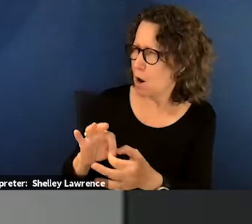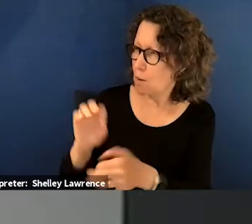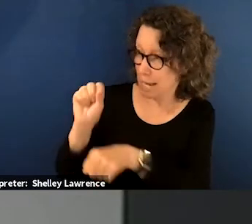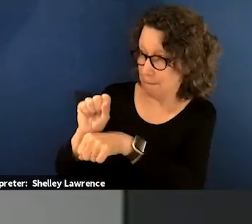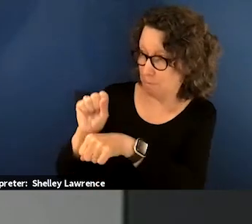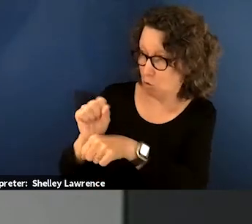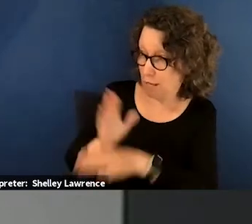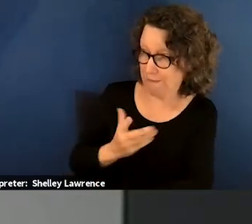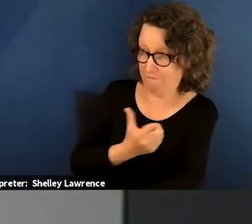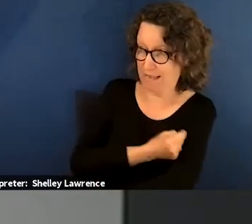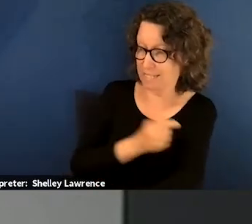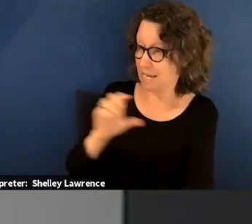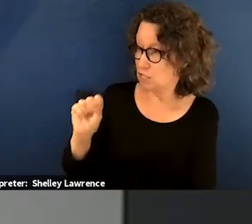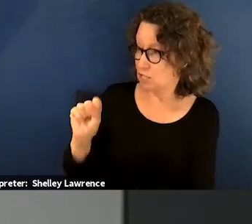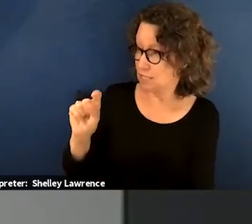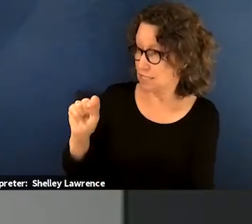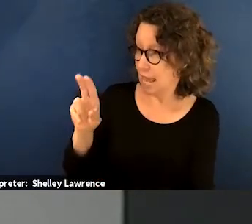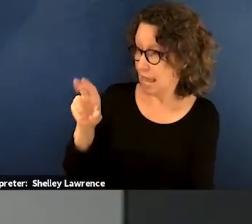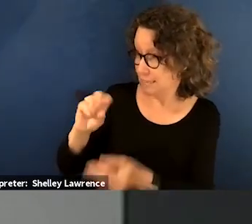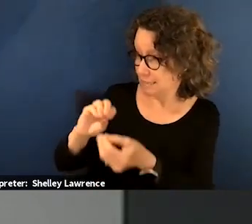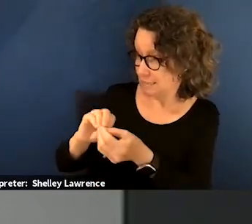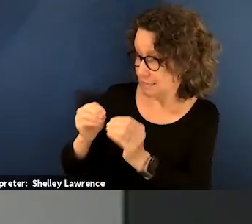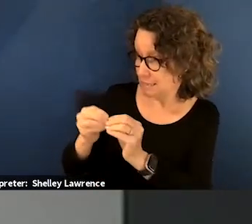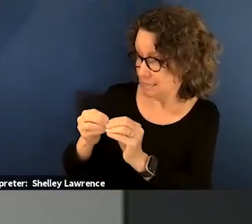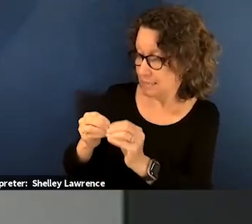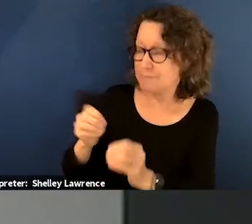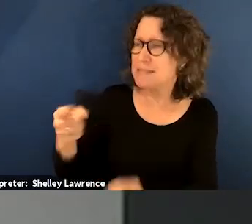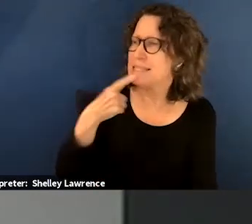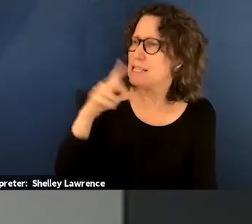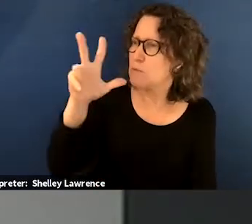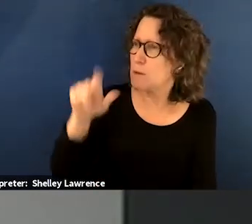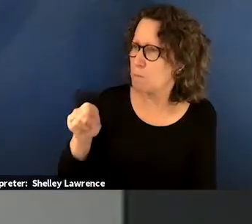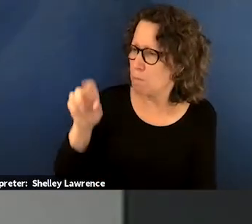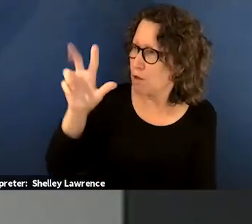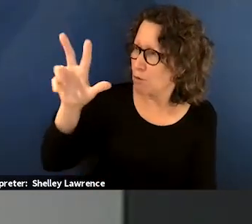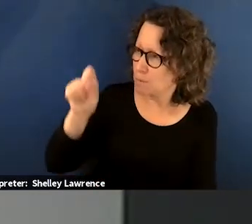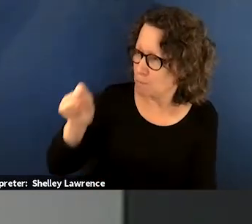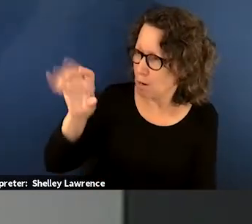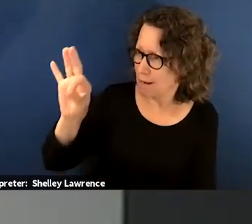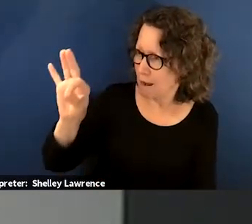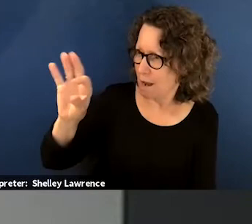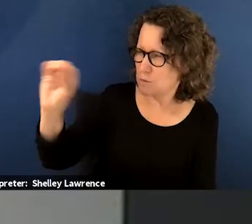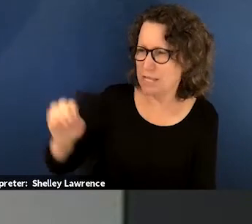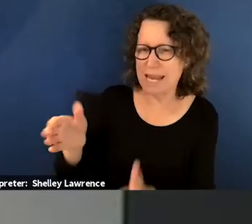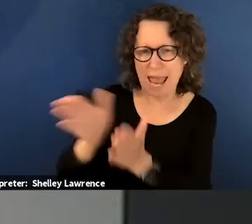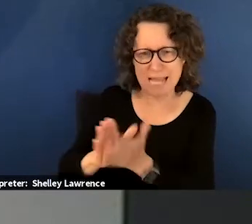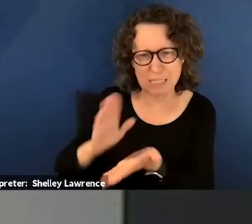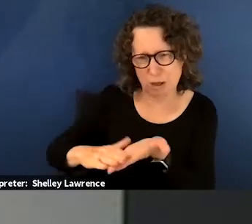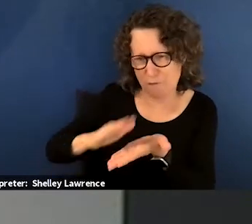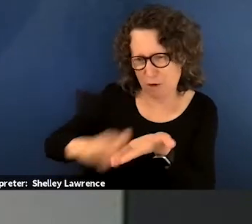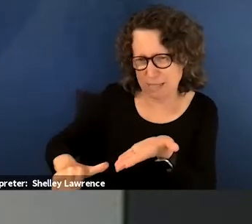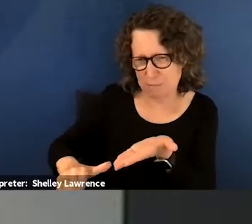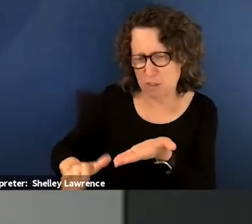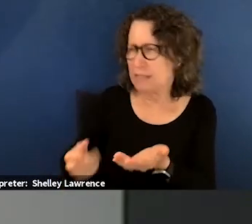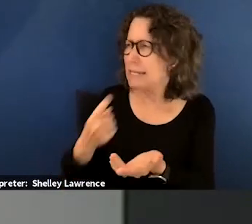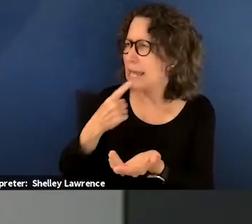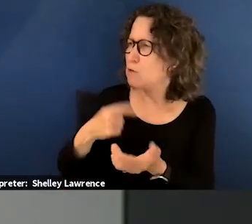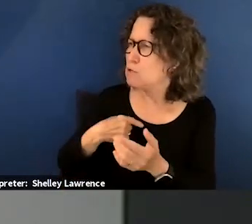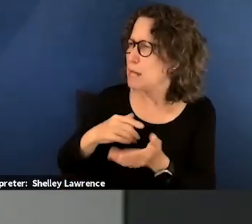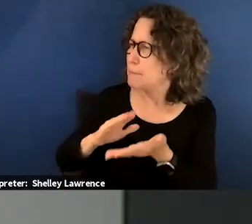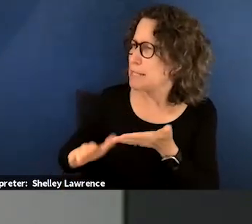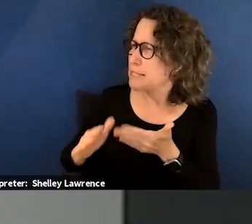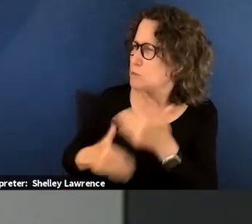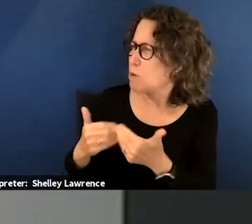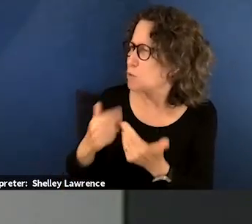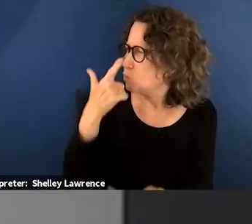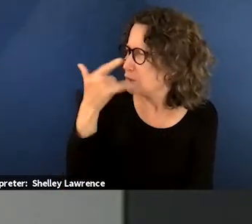employee vaccination status statistics. So it says 3.9% requesting exemption. Could you walk me through like how the exemption process